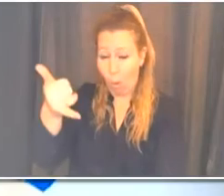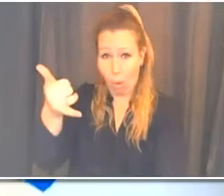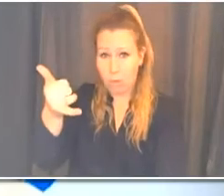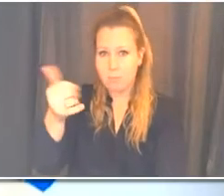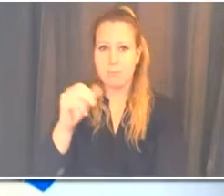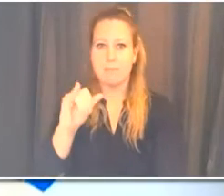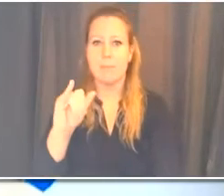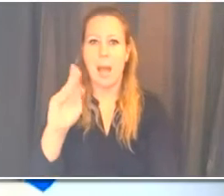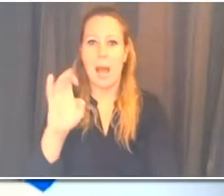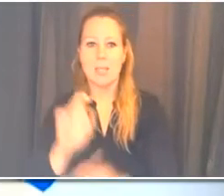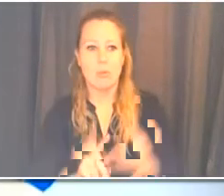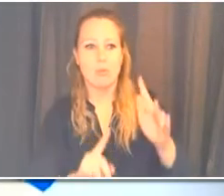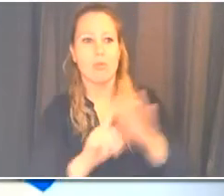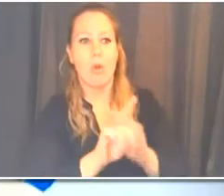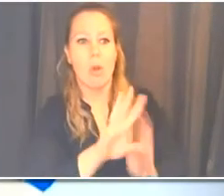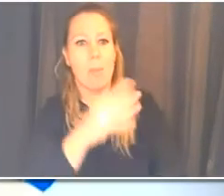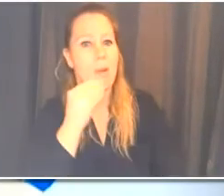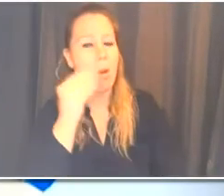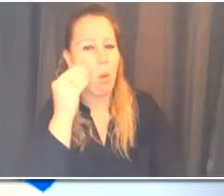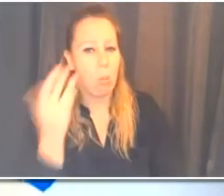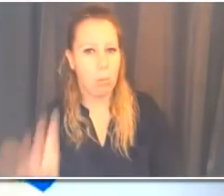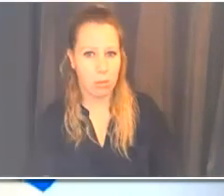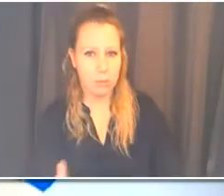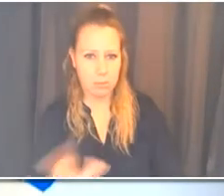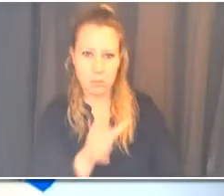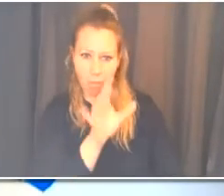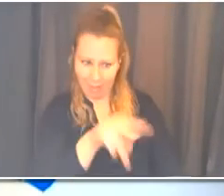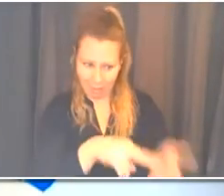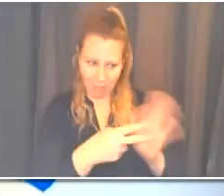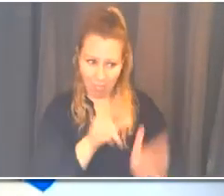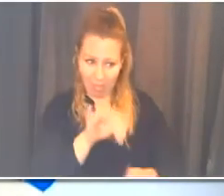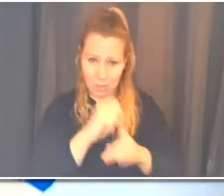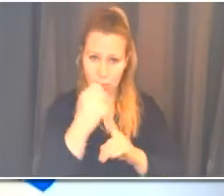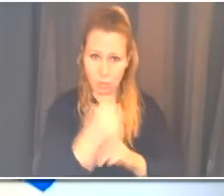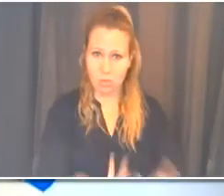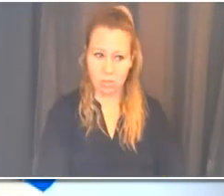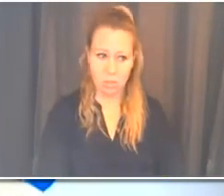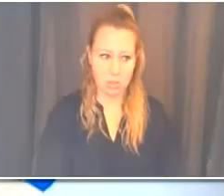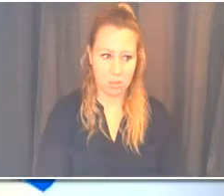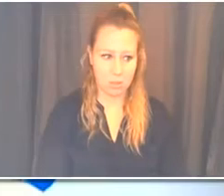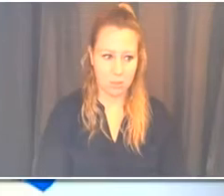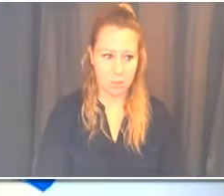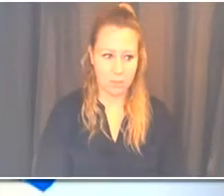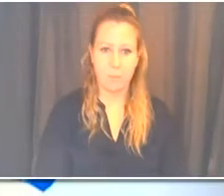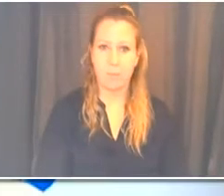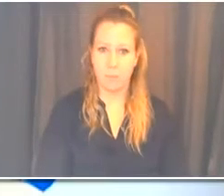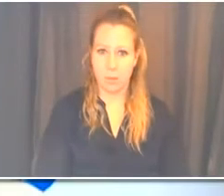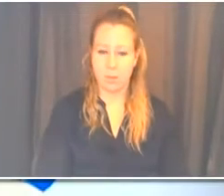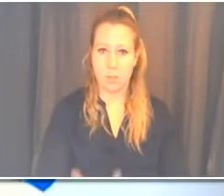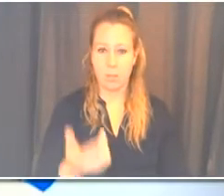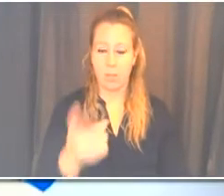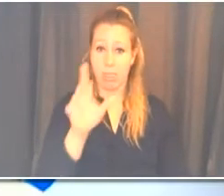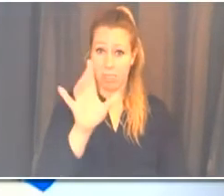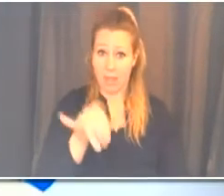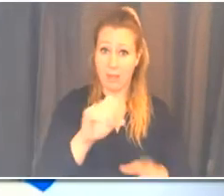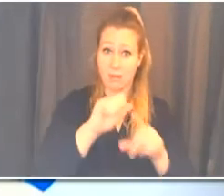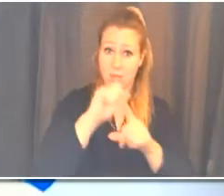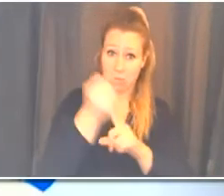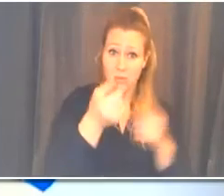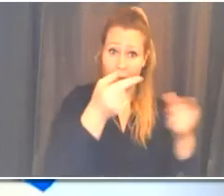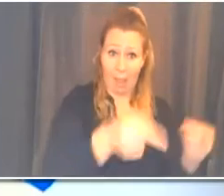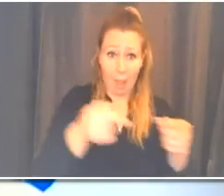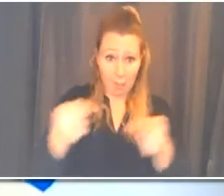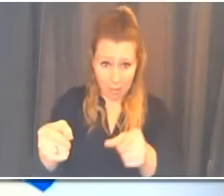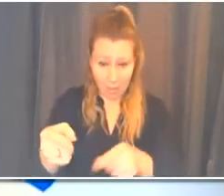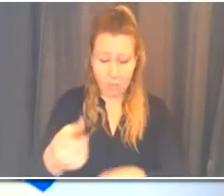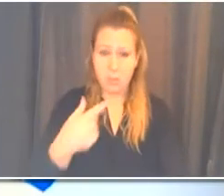that's true it's it's about that is that on your radar one uh and two how are you responding to that uh and this is maybe more